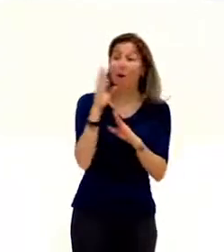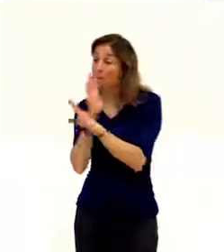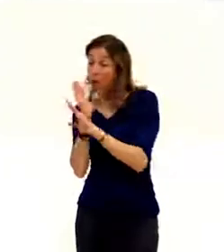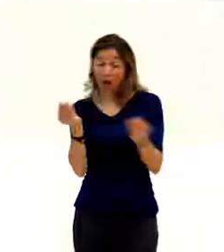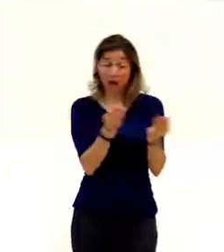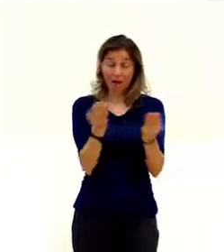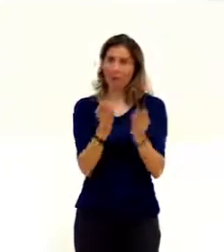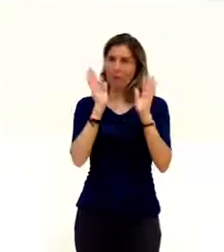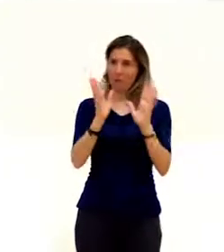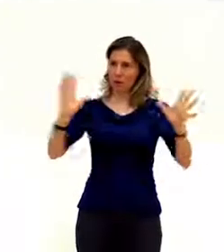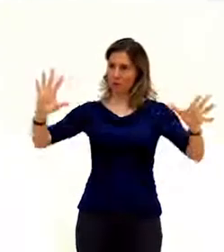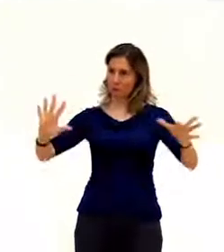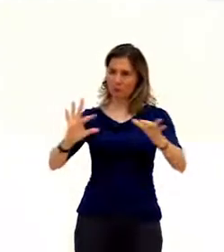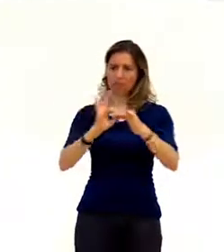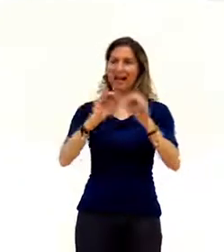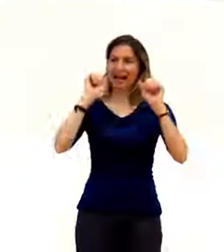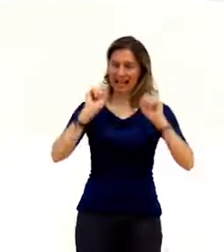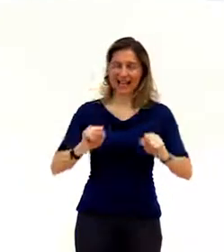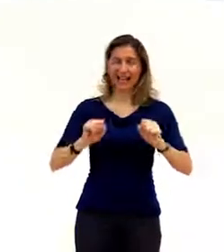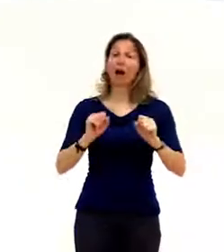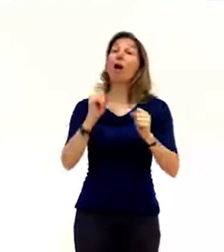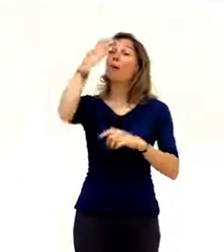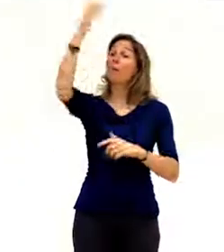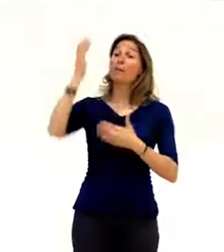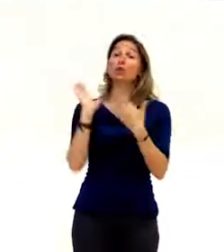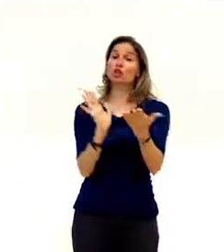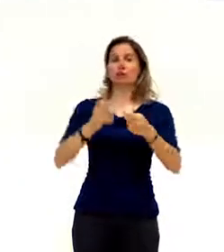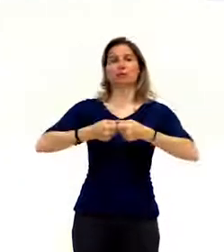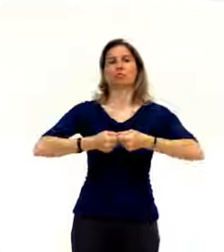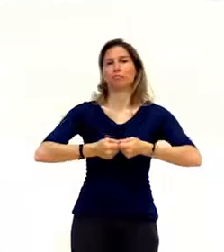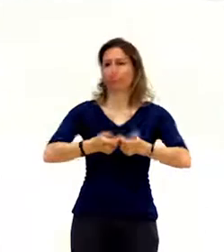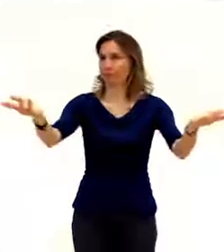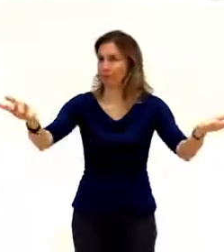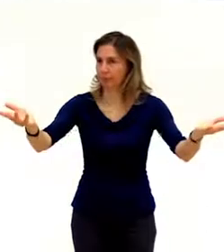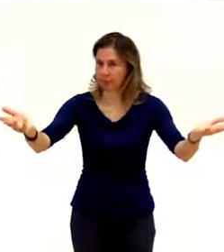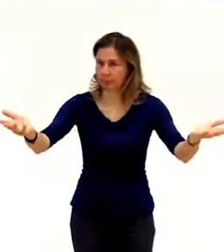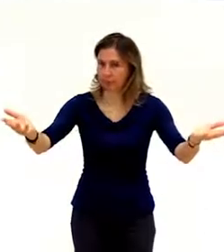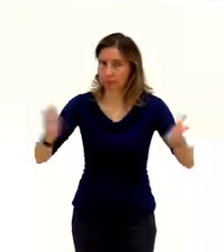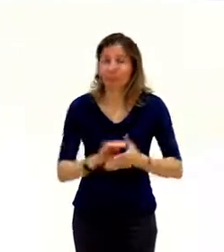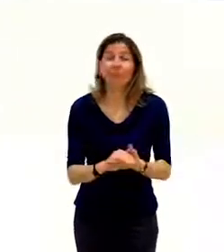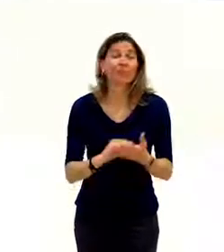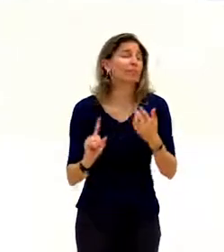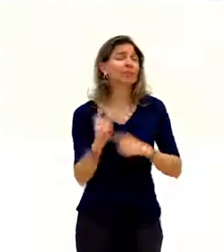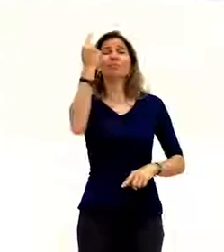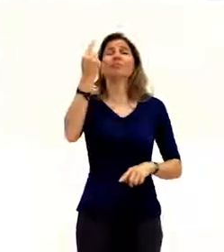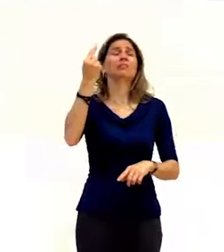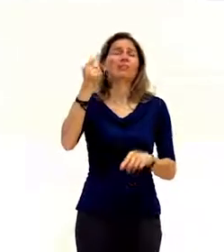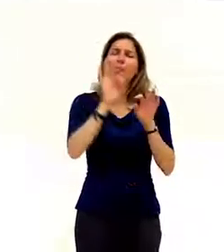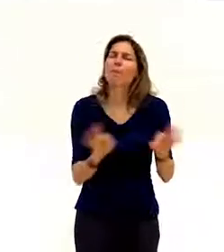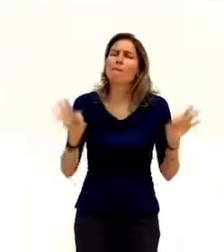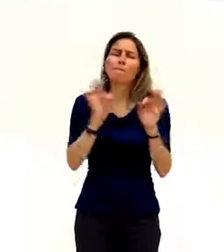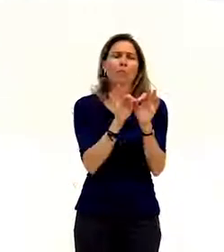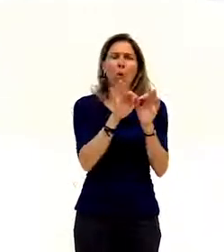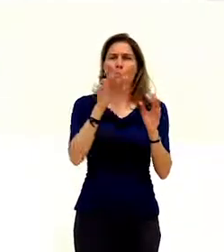private sector to deliver public services. The most important legal instrument that you will have to